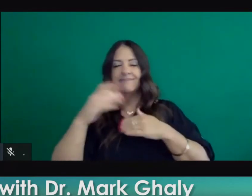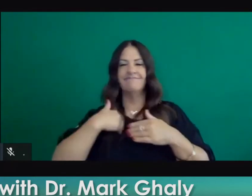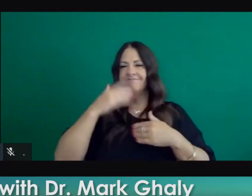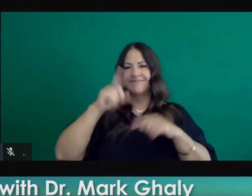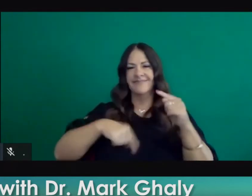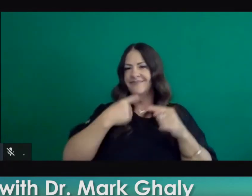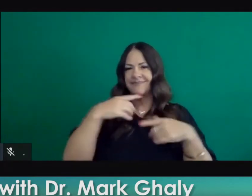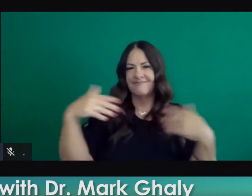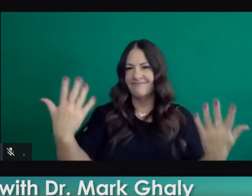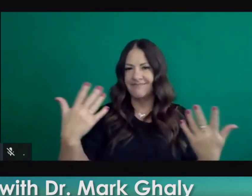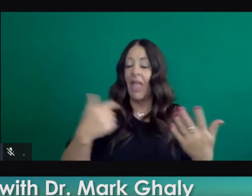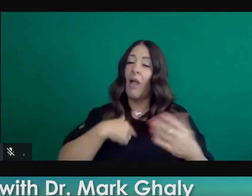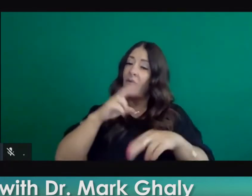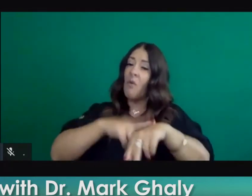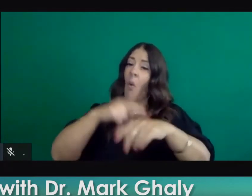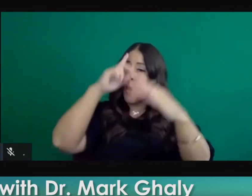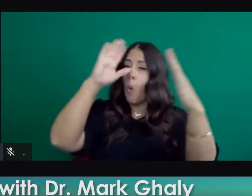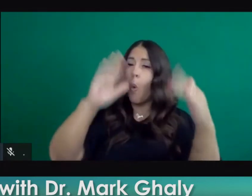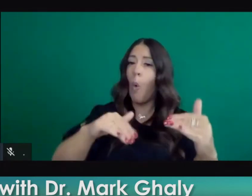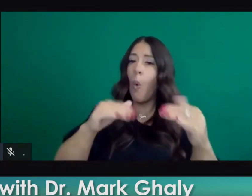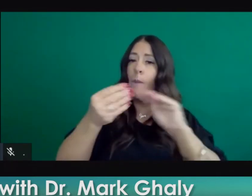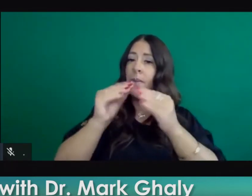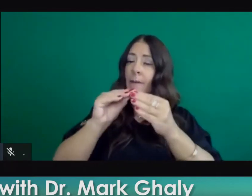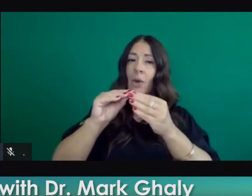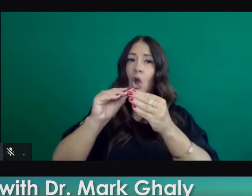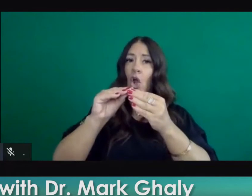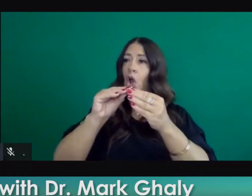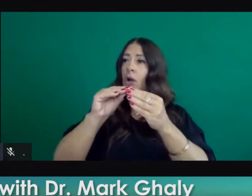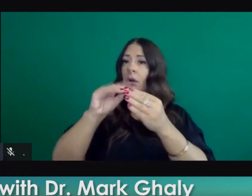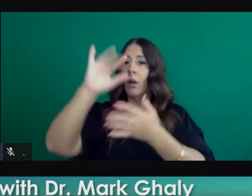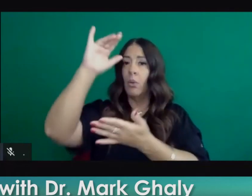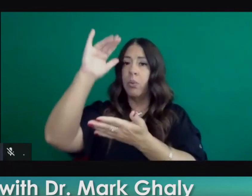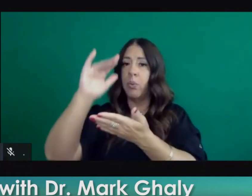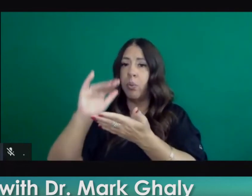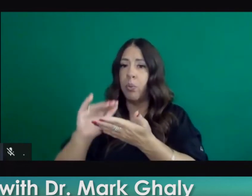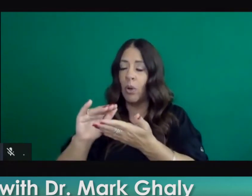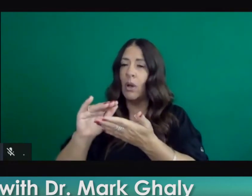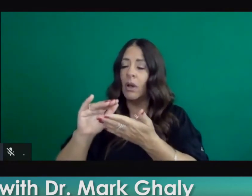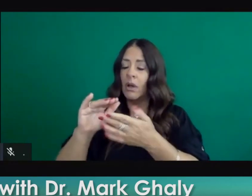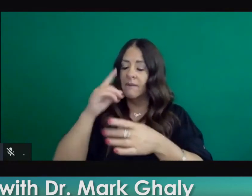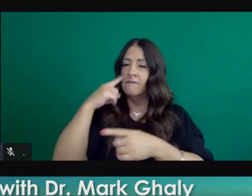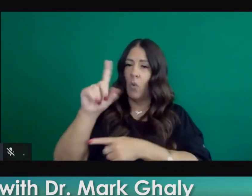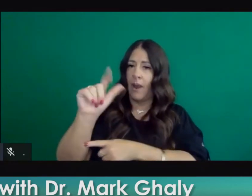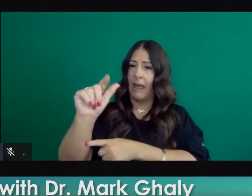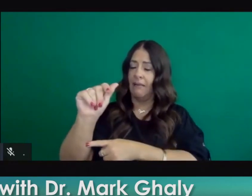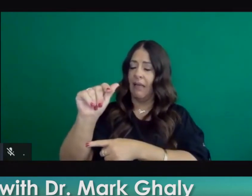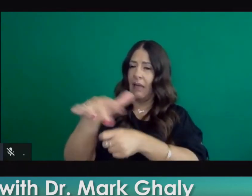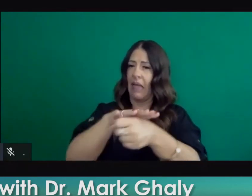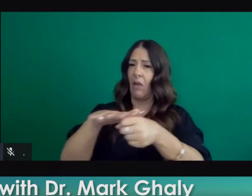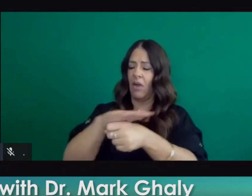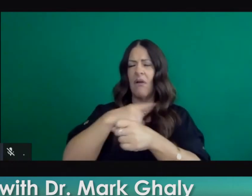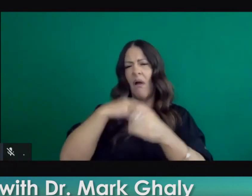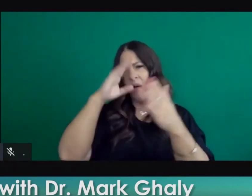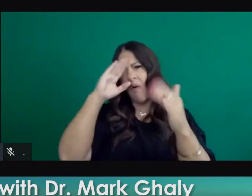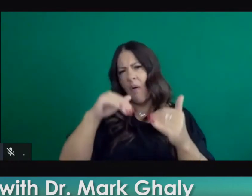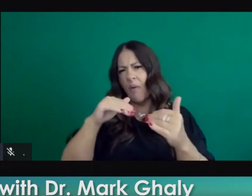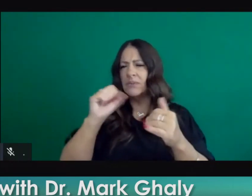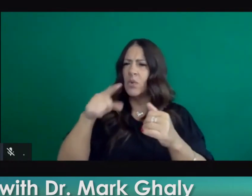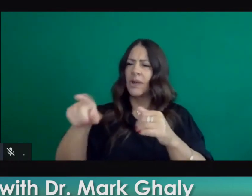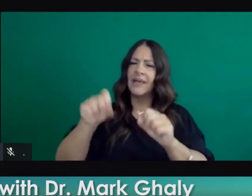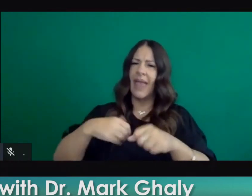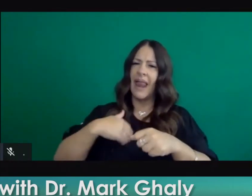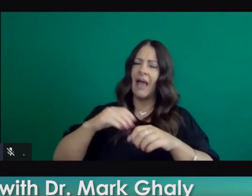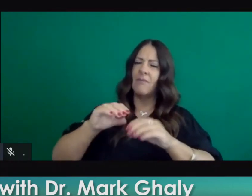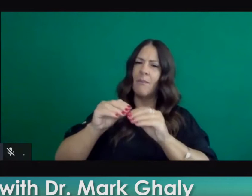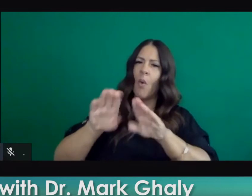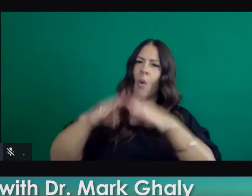transmission rates will come down low enough so activities could be permitted that aren't today, but we have a lot